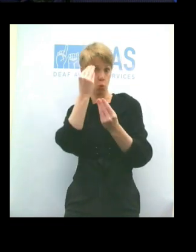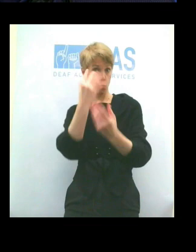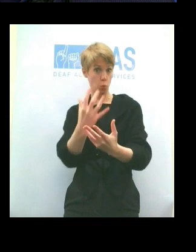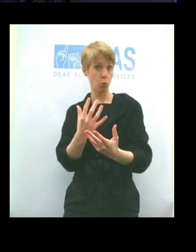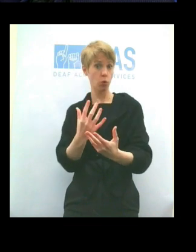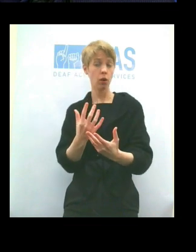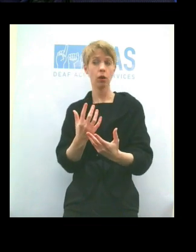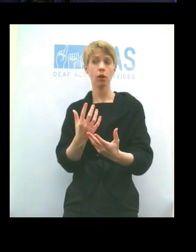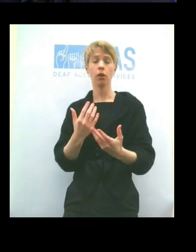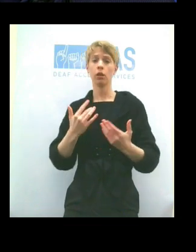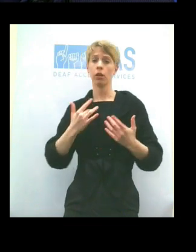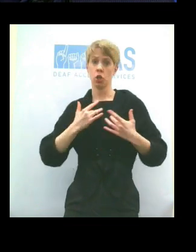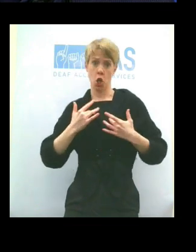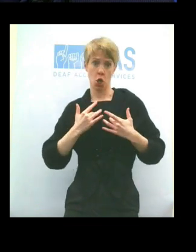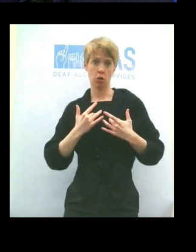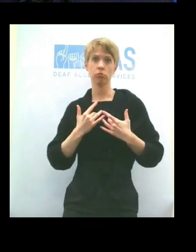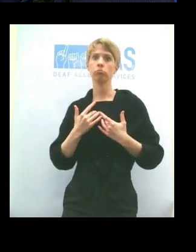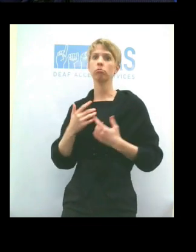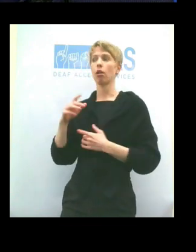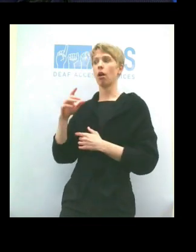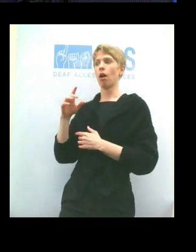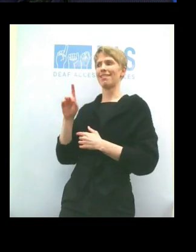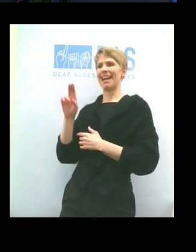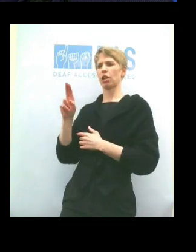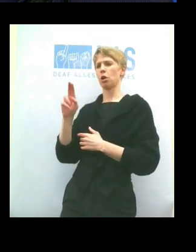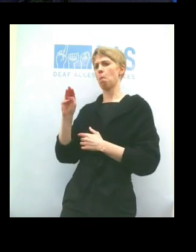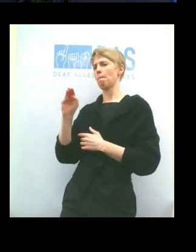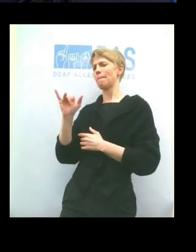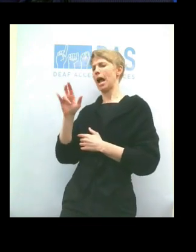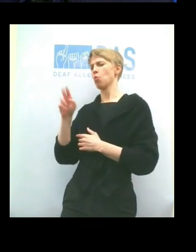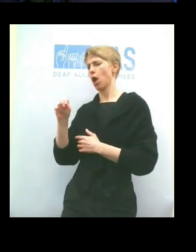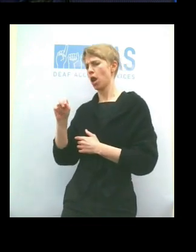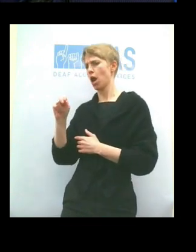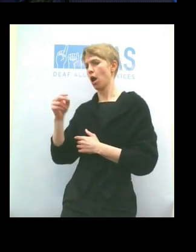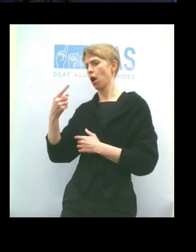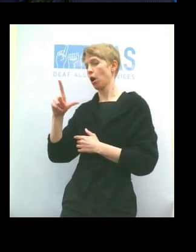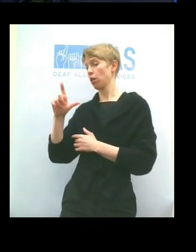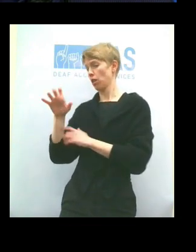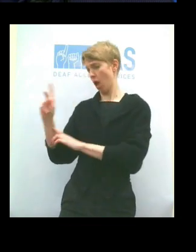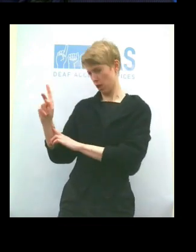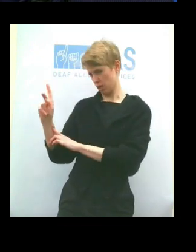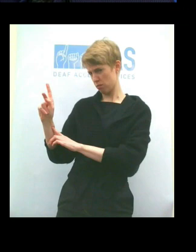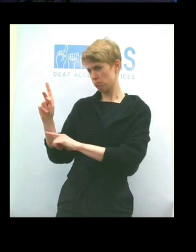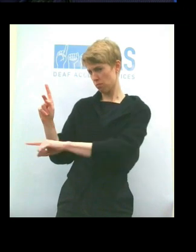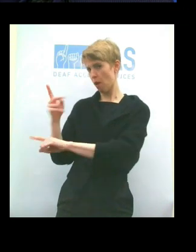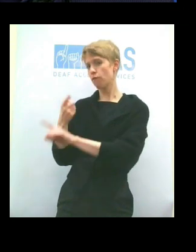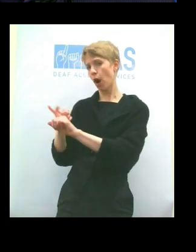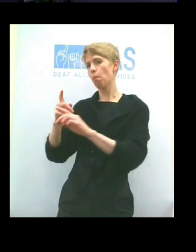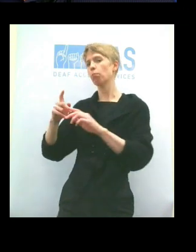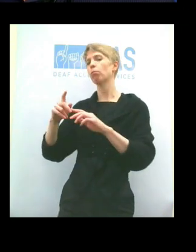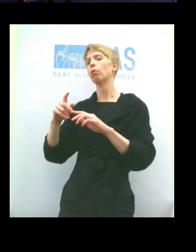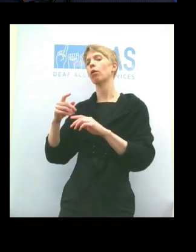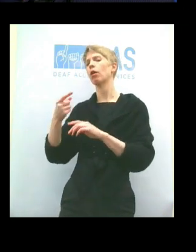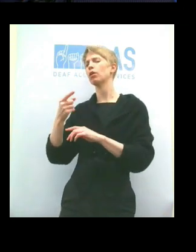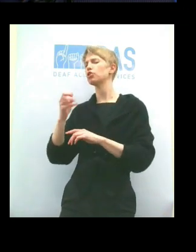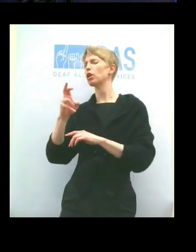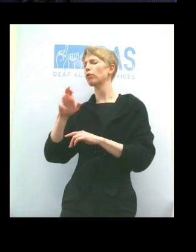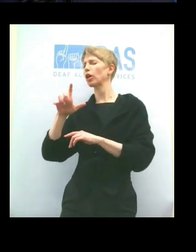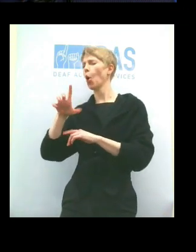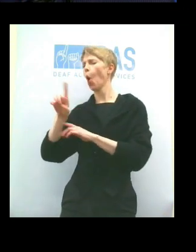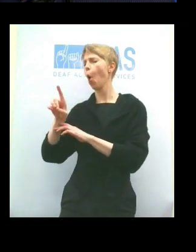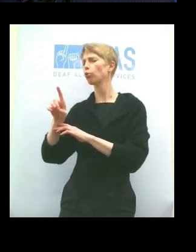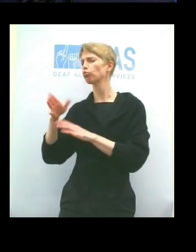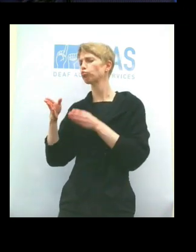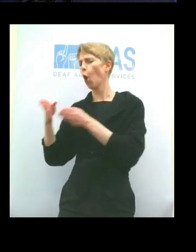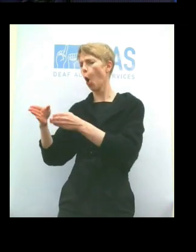concern. I want to thank Dr. Myron Glick of Jericho Road Community Health Center for bringing to our attention that a